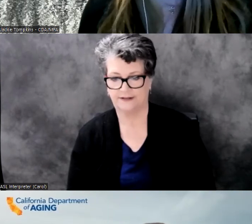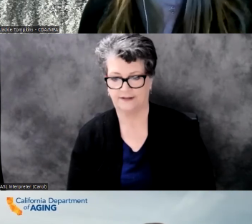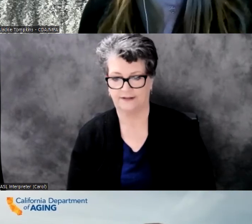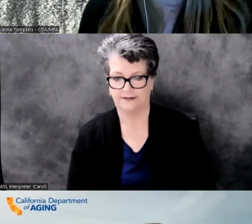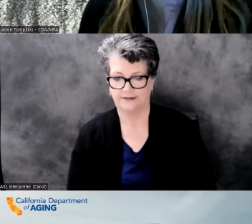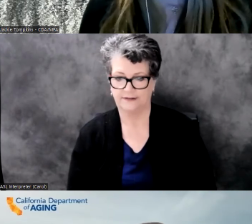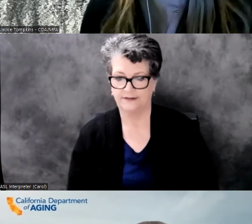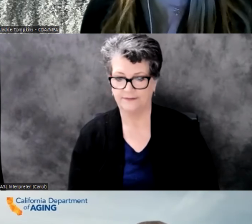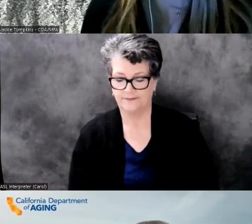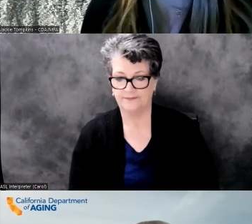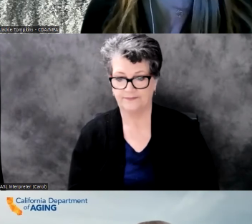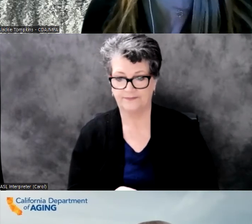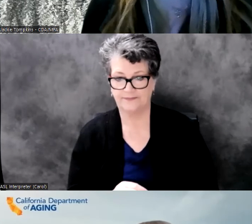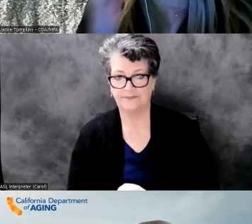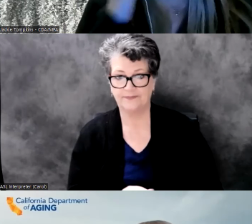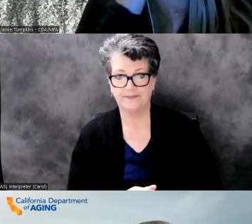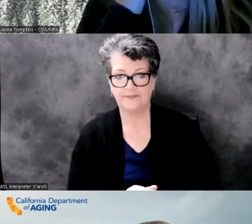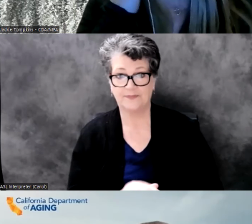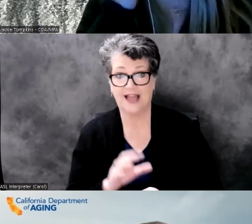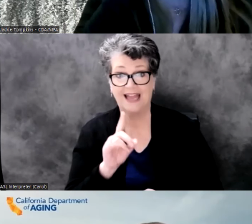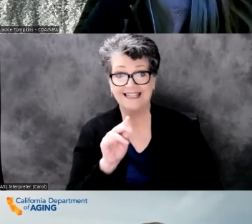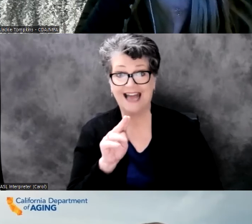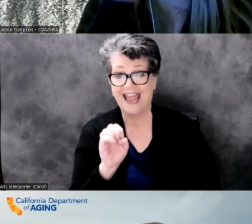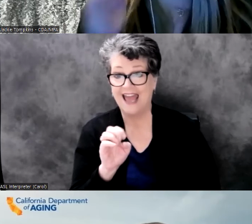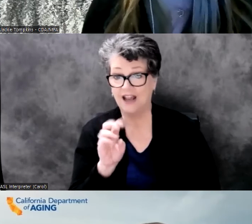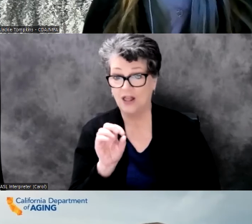Diane Lawrence.